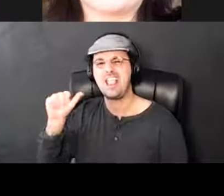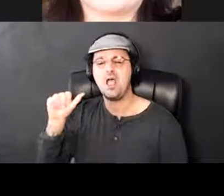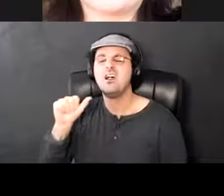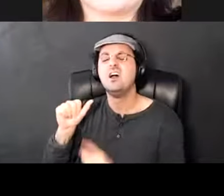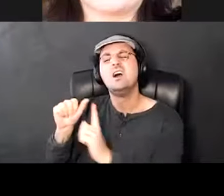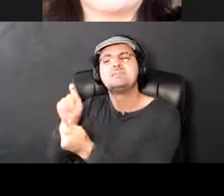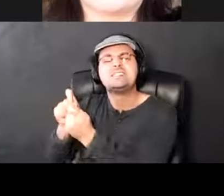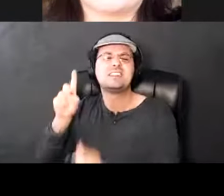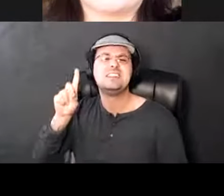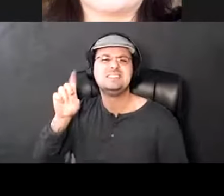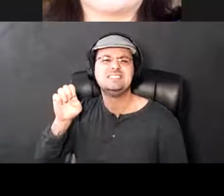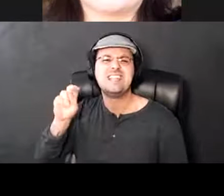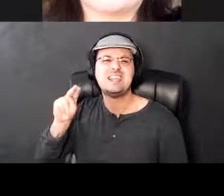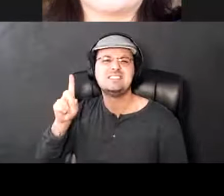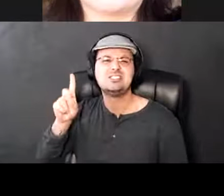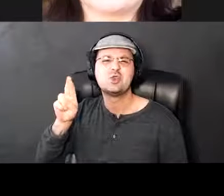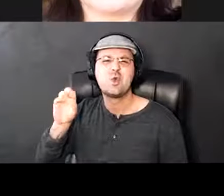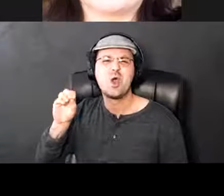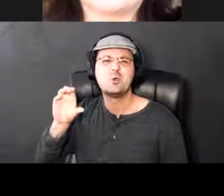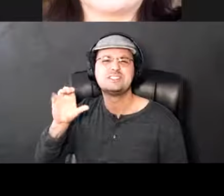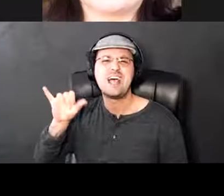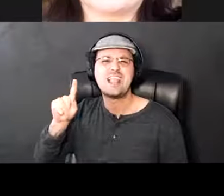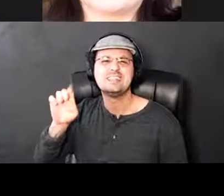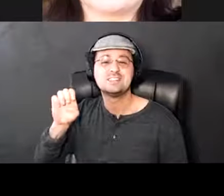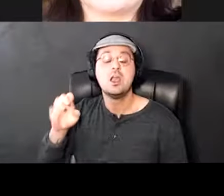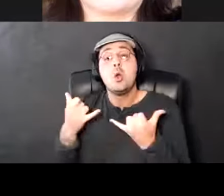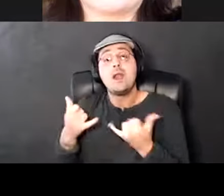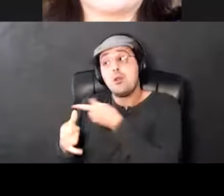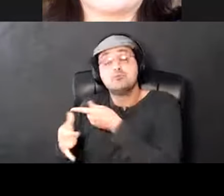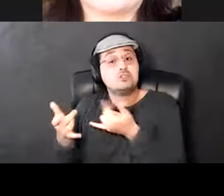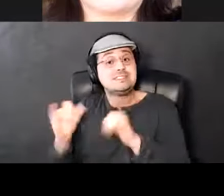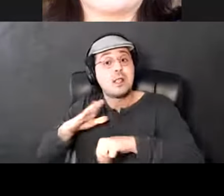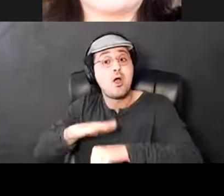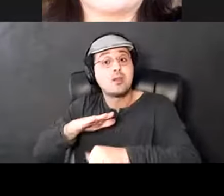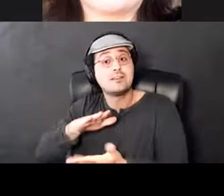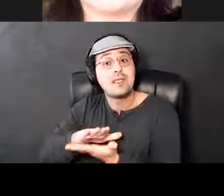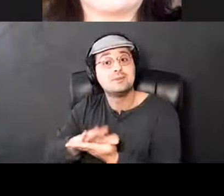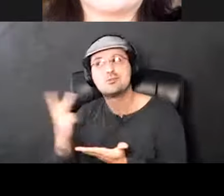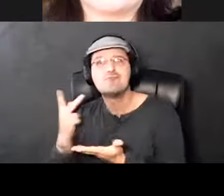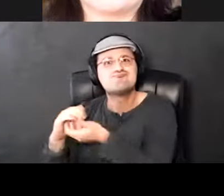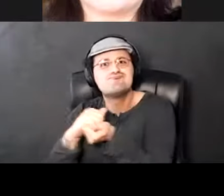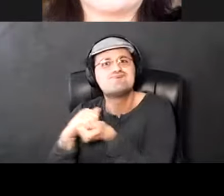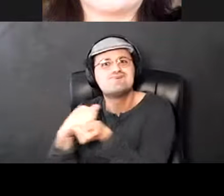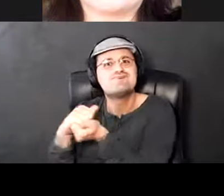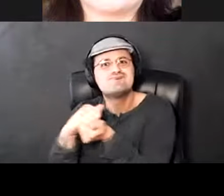her project a little later. Caitlin's actually still on campus and we collaborate a lot. She's part of the RNA Biosciences Initiative. She's a